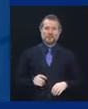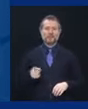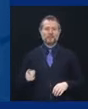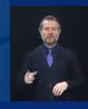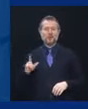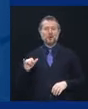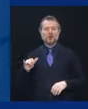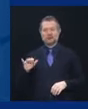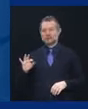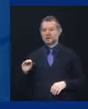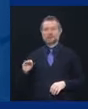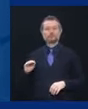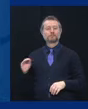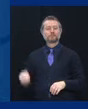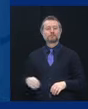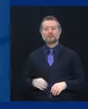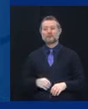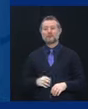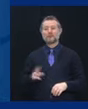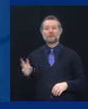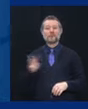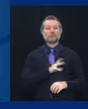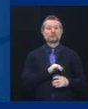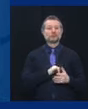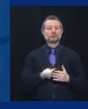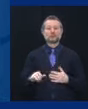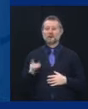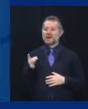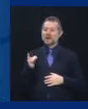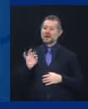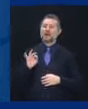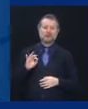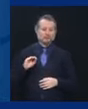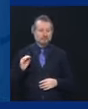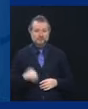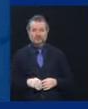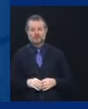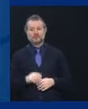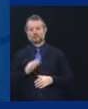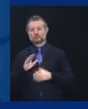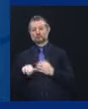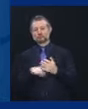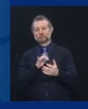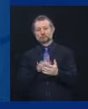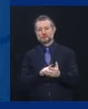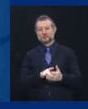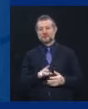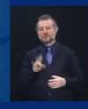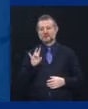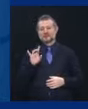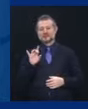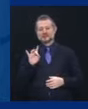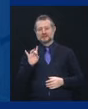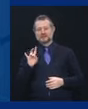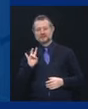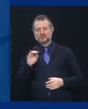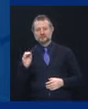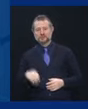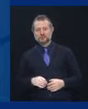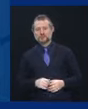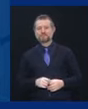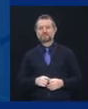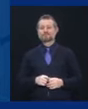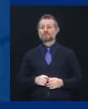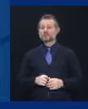90%. Western New York, 89%. Central New York, 87%.